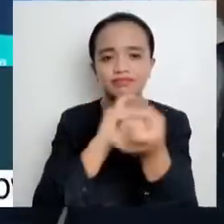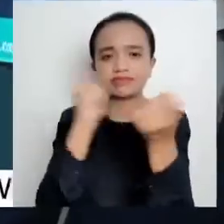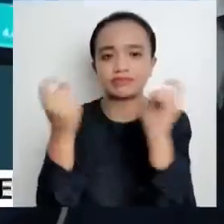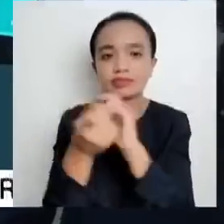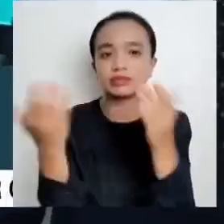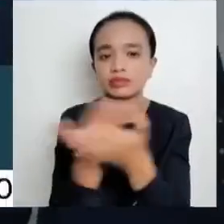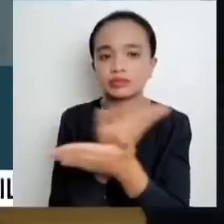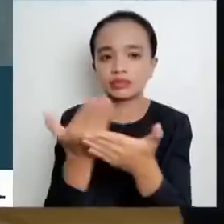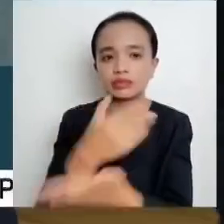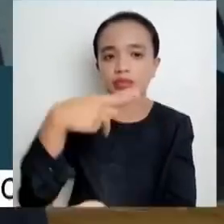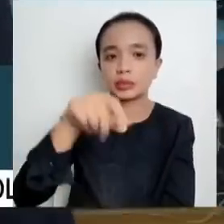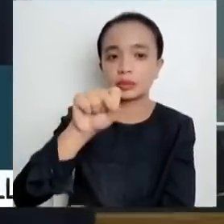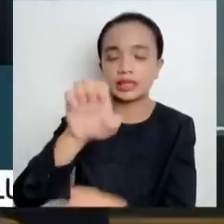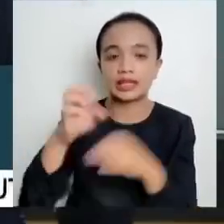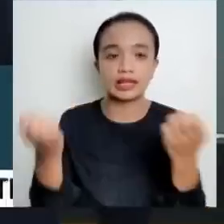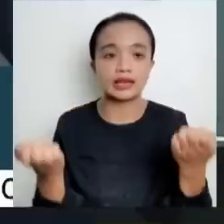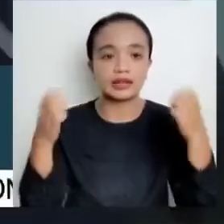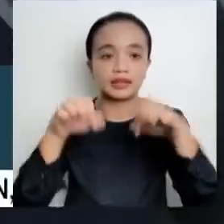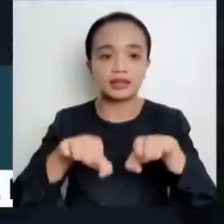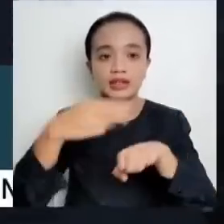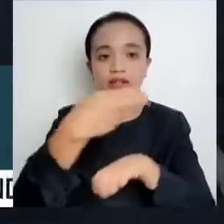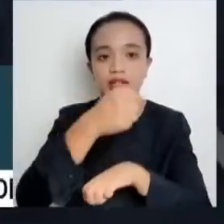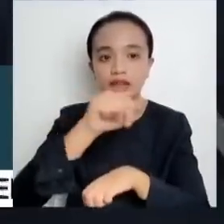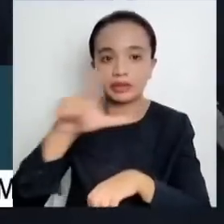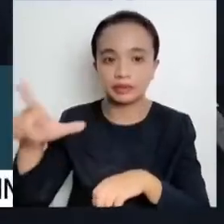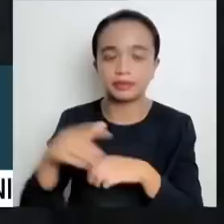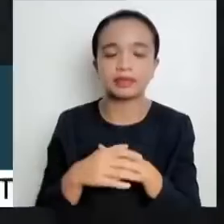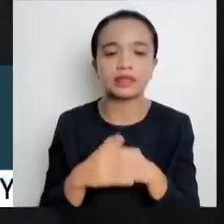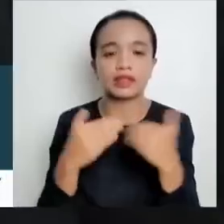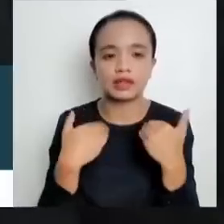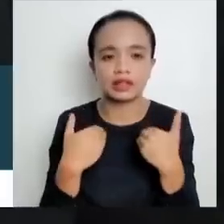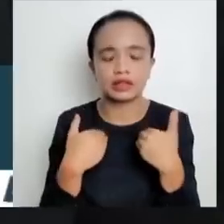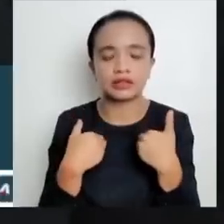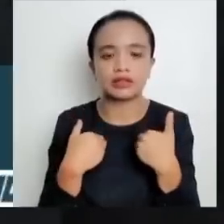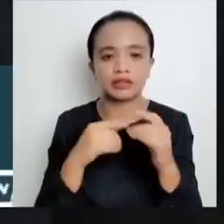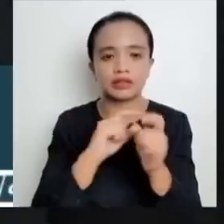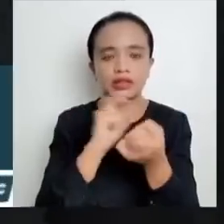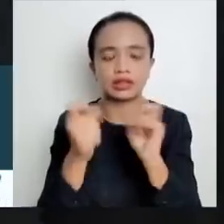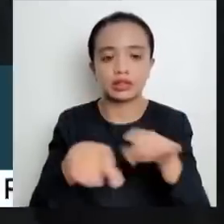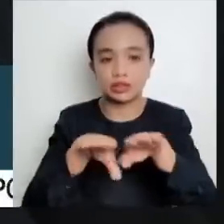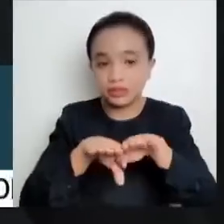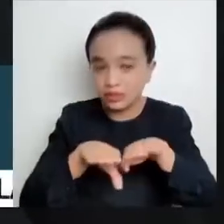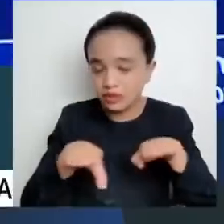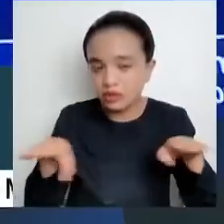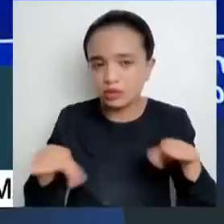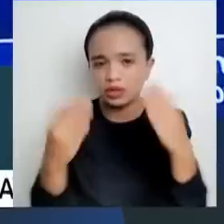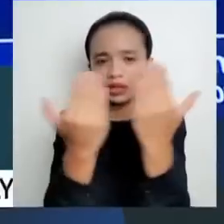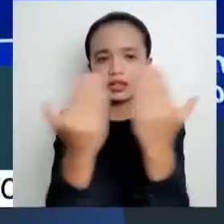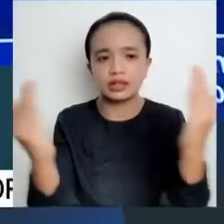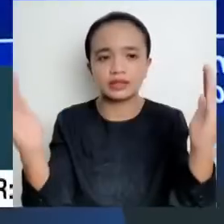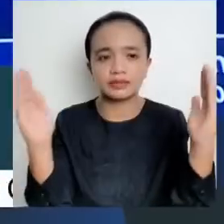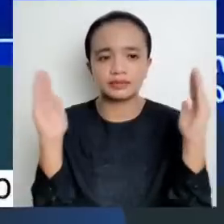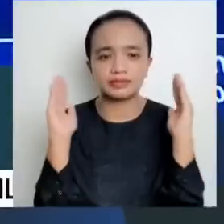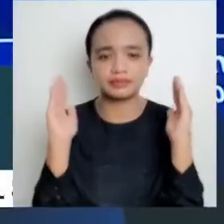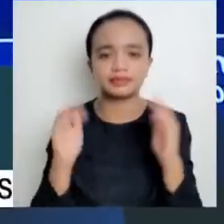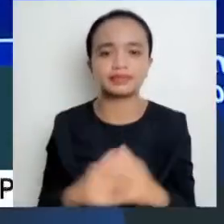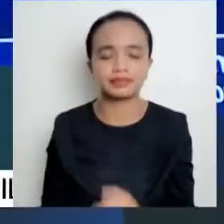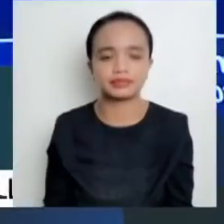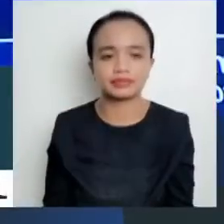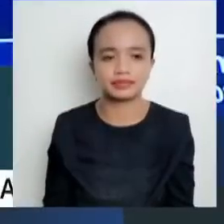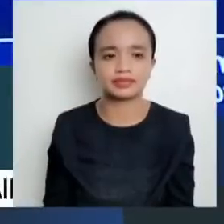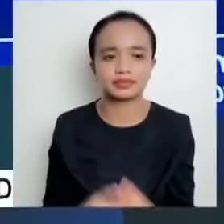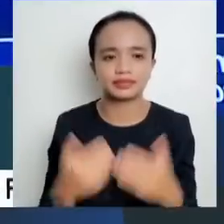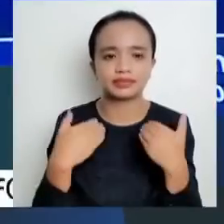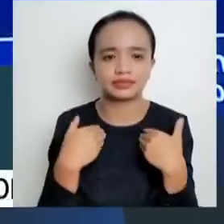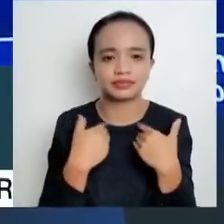PSE Events Hall. Traders' desks have been removed, the floor and walls have changed, and the huge screen hanging in the